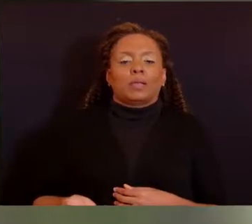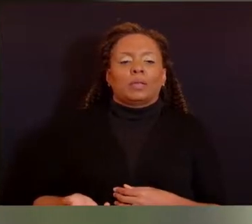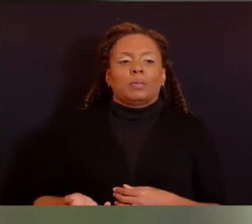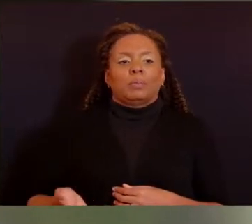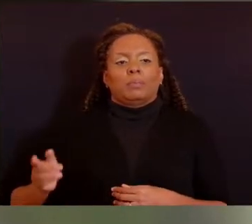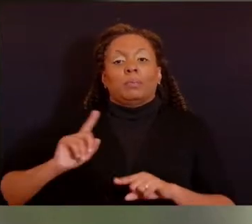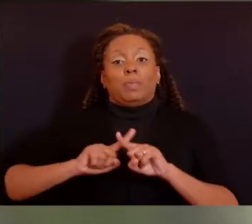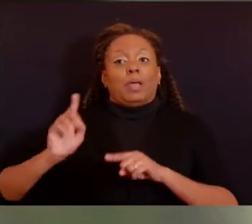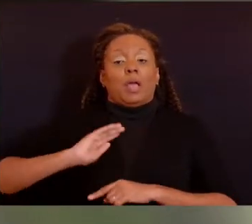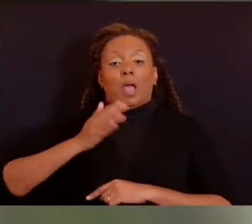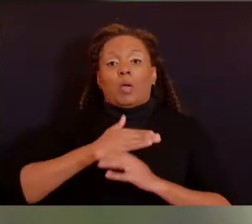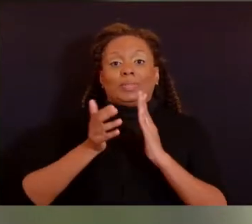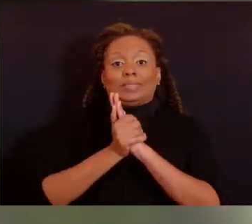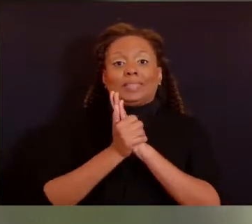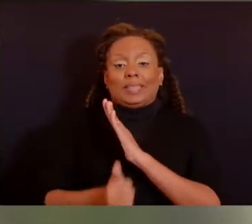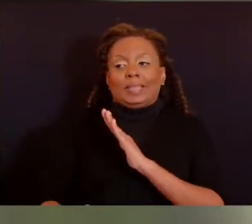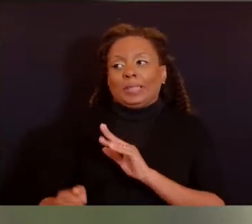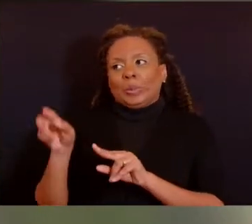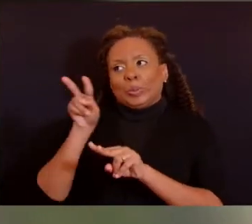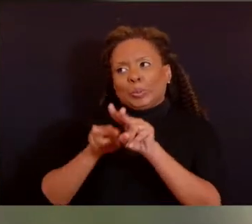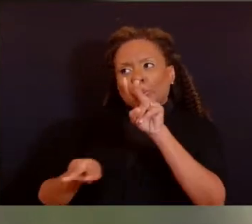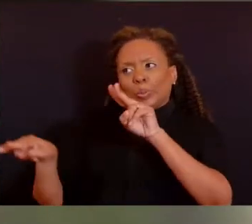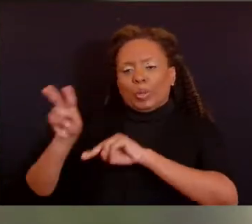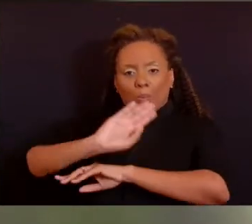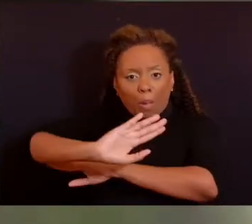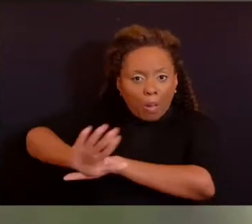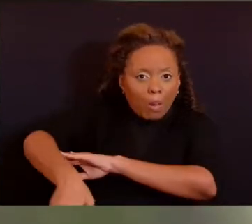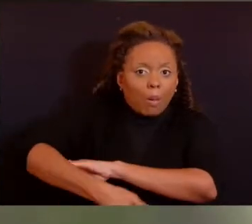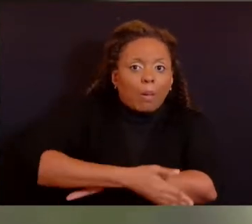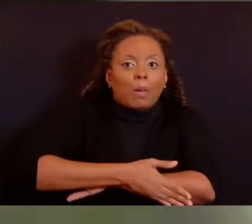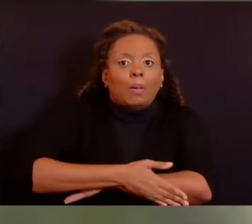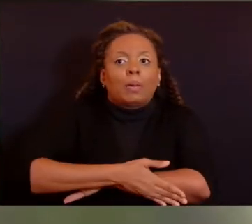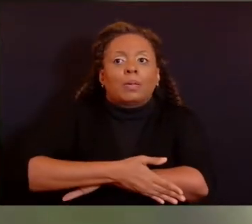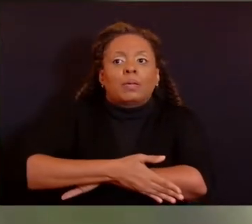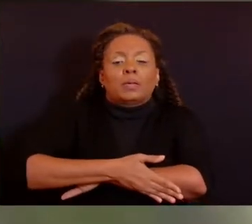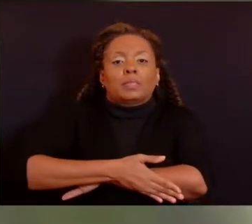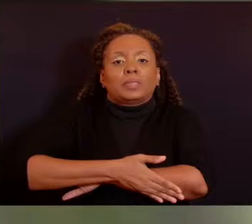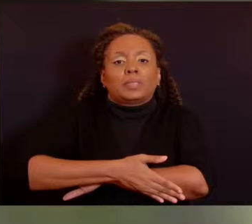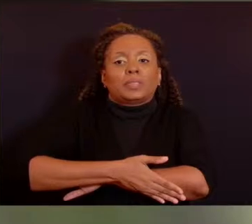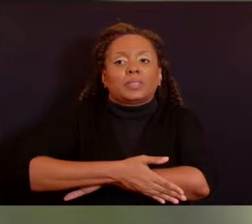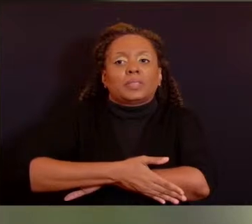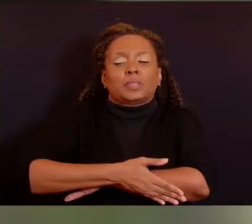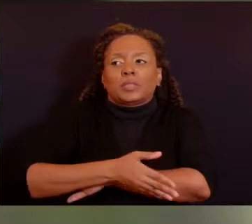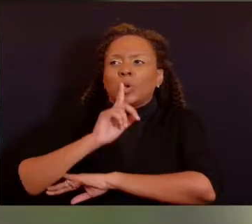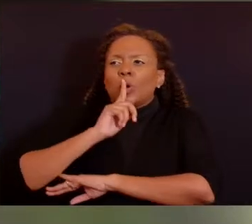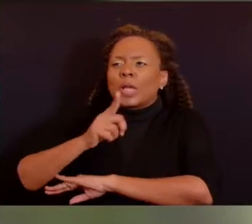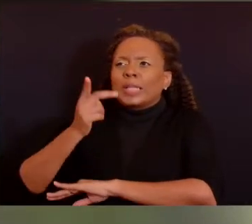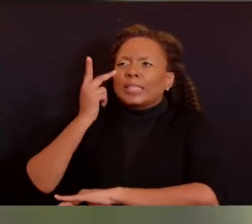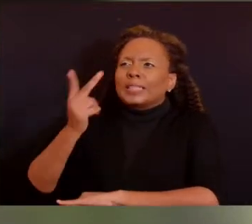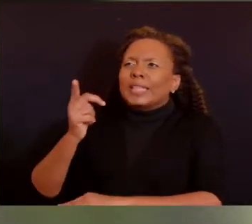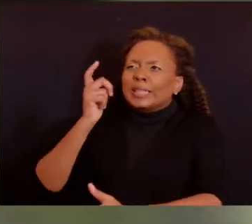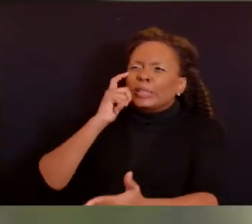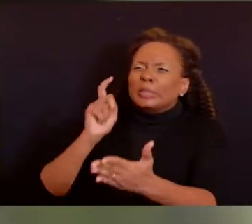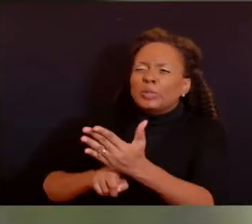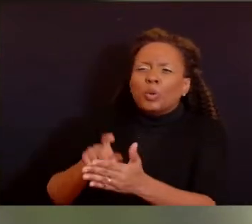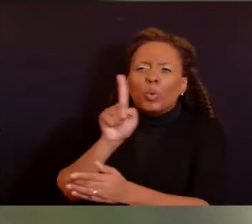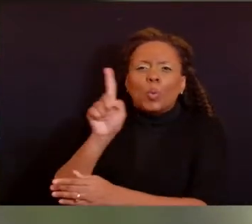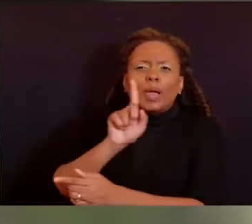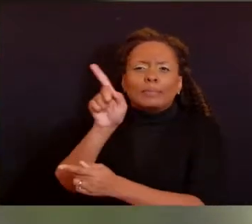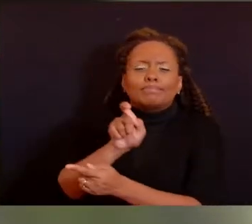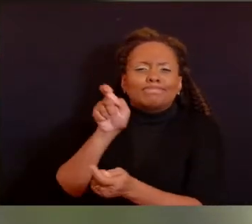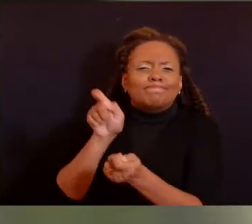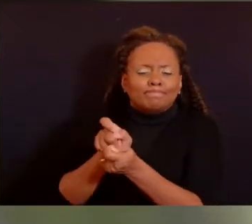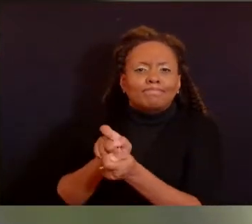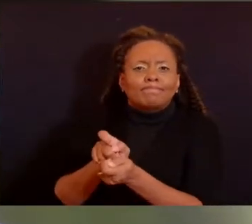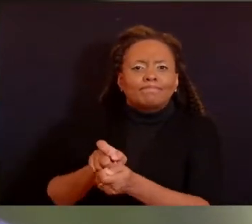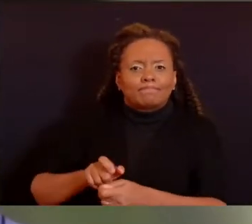monitoring this feature throughout the entire night to actually track it and issue the warnings just before it actually come on